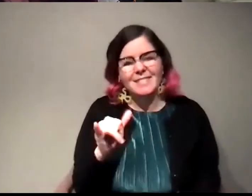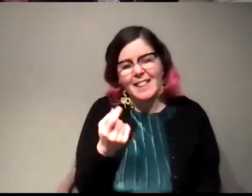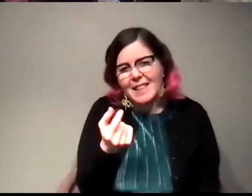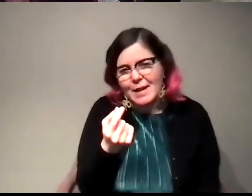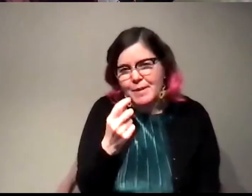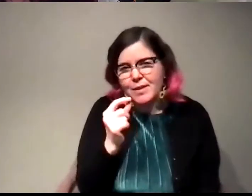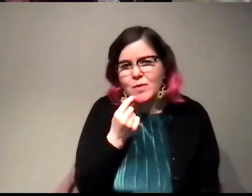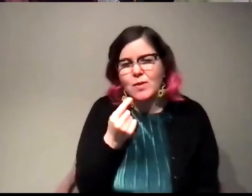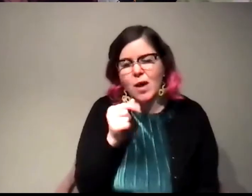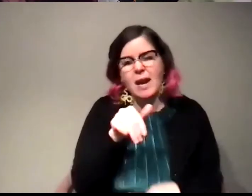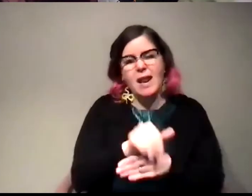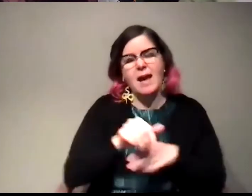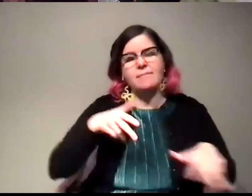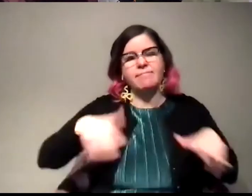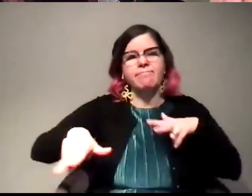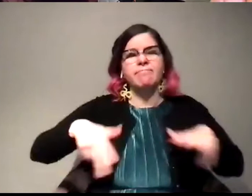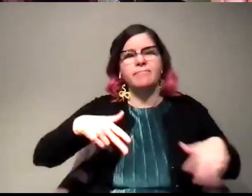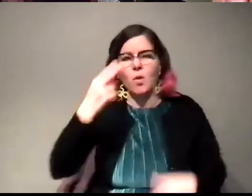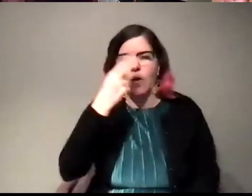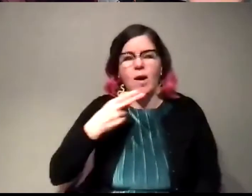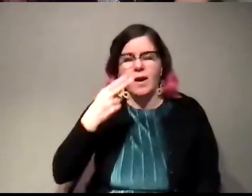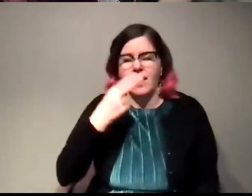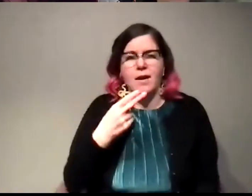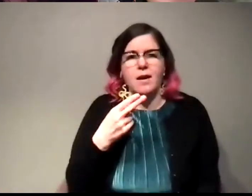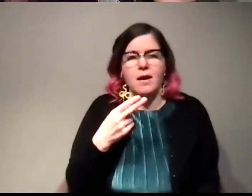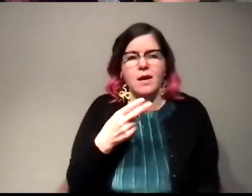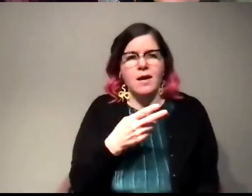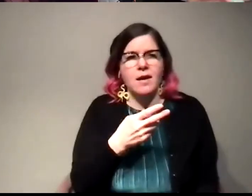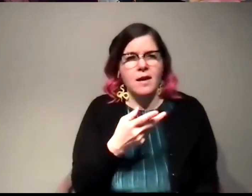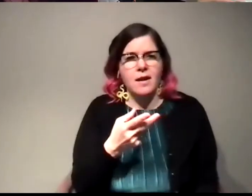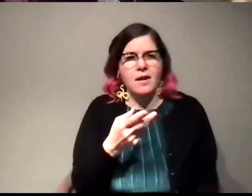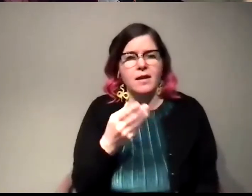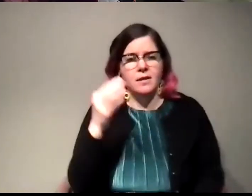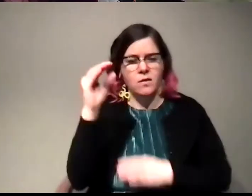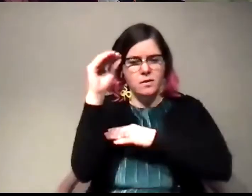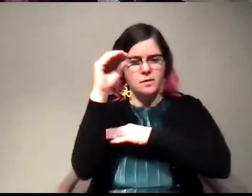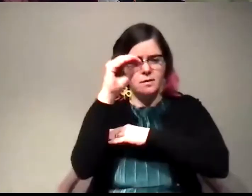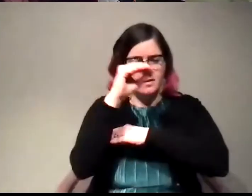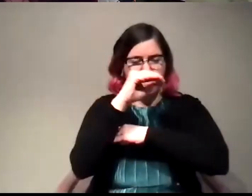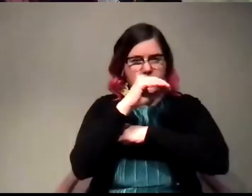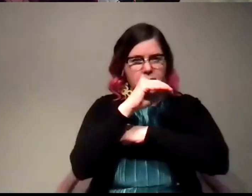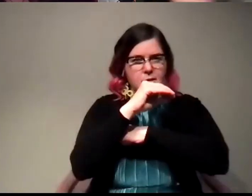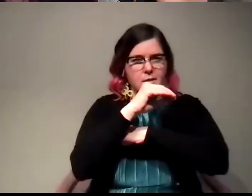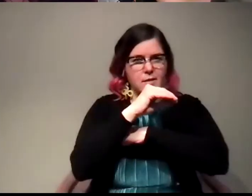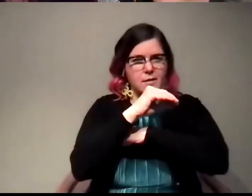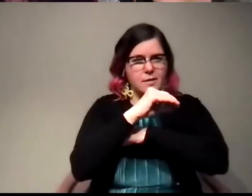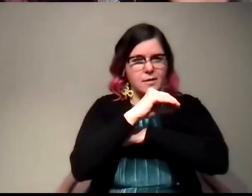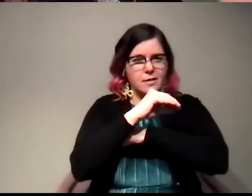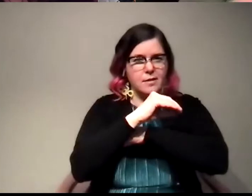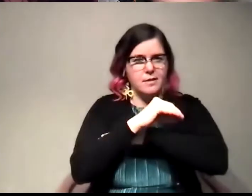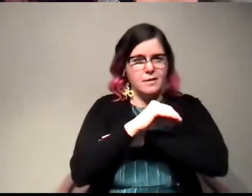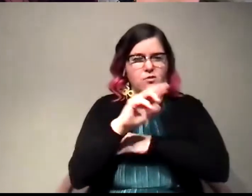on a night hike in Hawaii, and like when the sunset, just like reptile